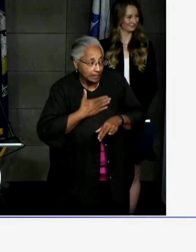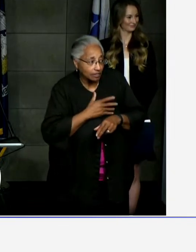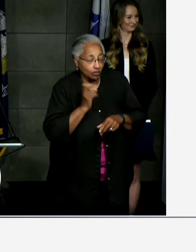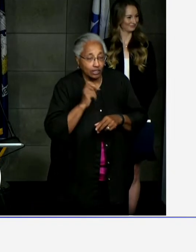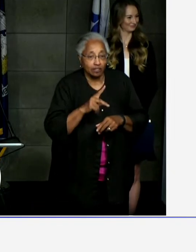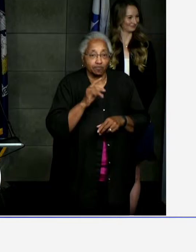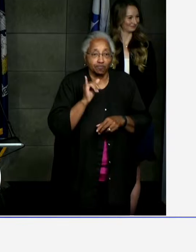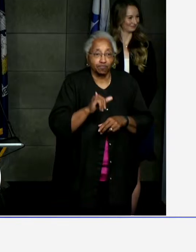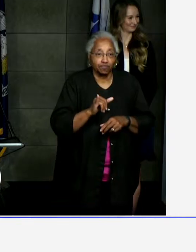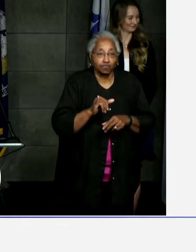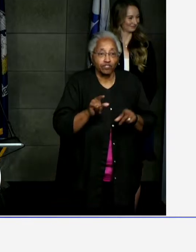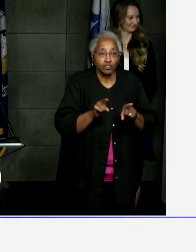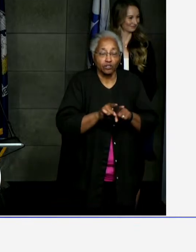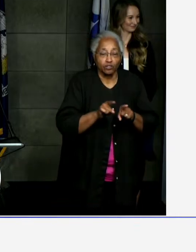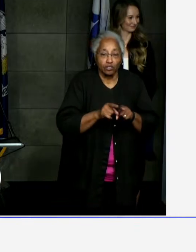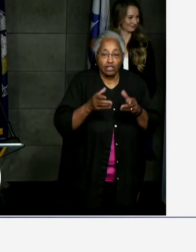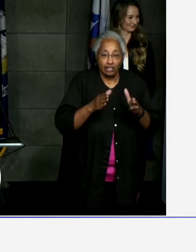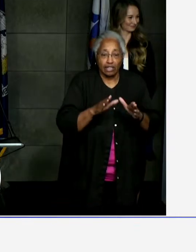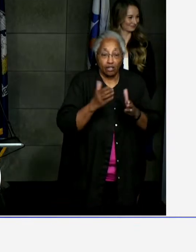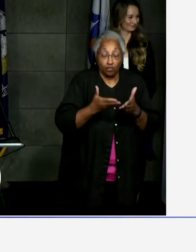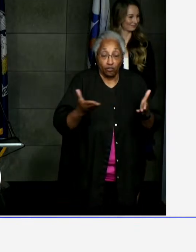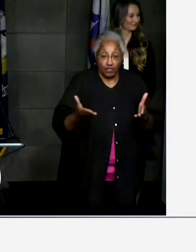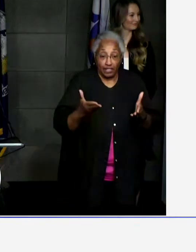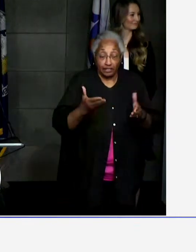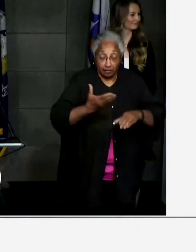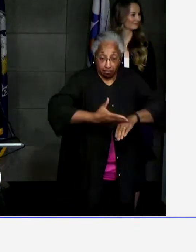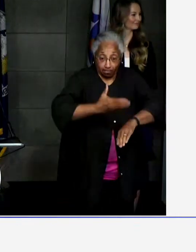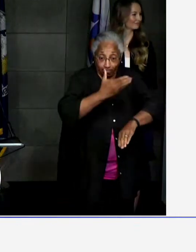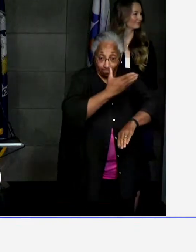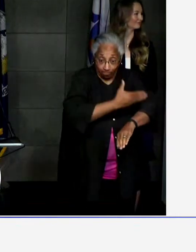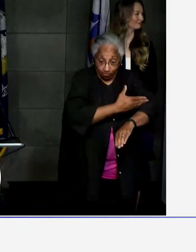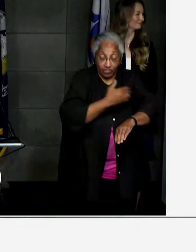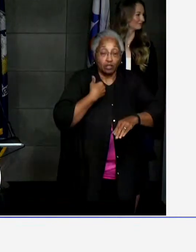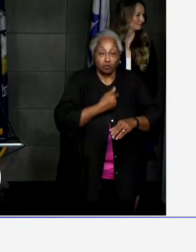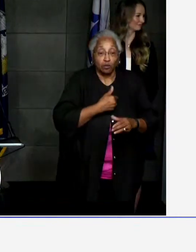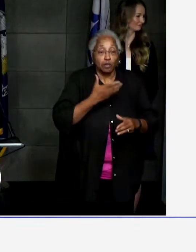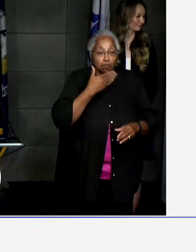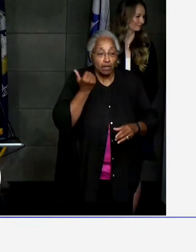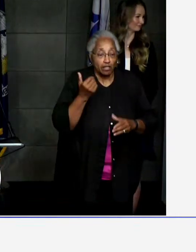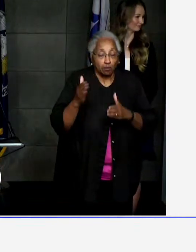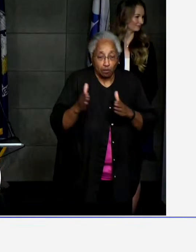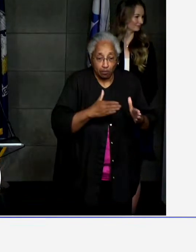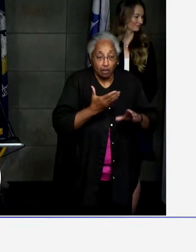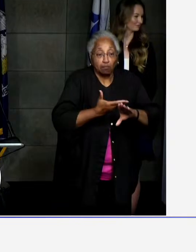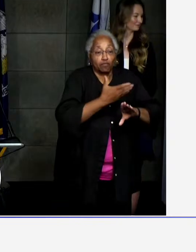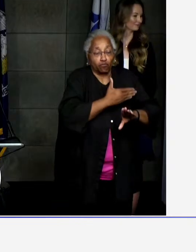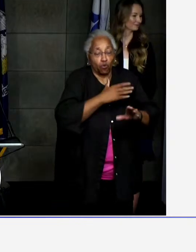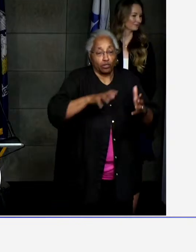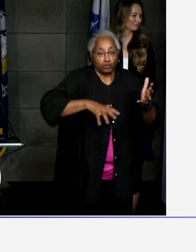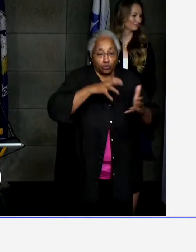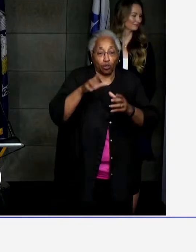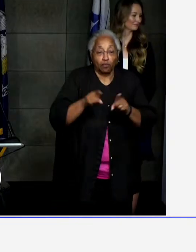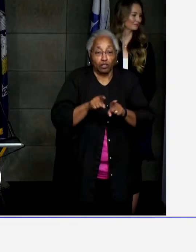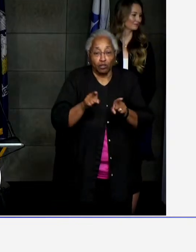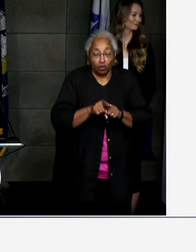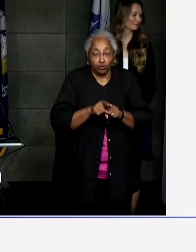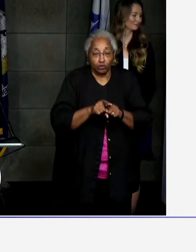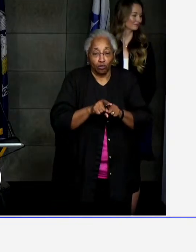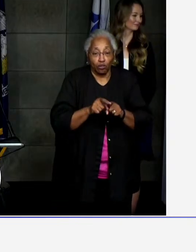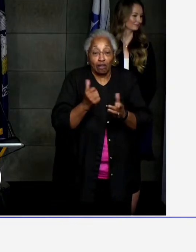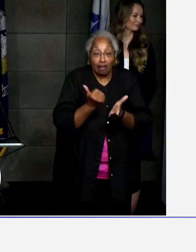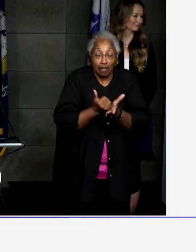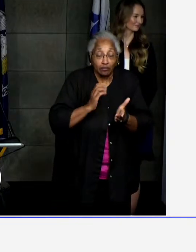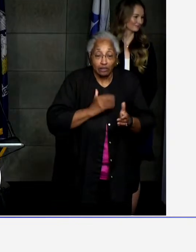That in turn allows us to be better prepared before the storm hits, and that enhances our ability to effect a